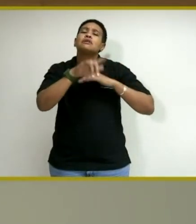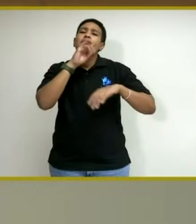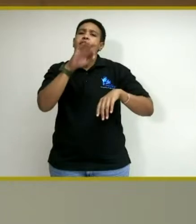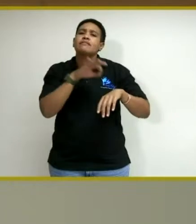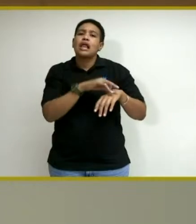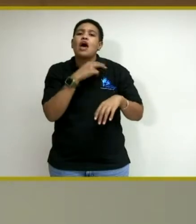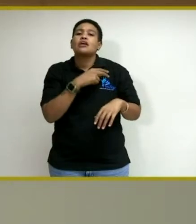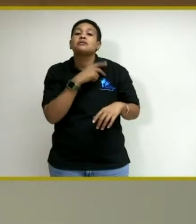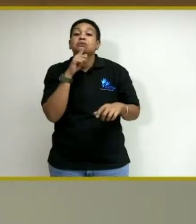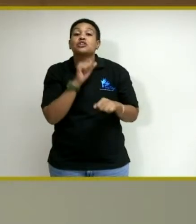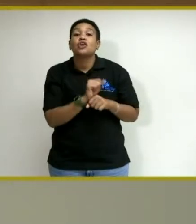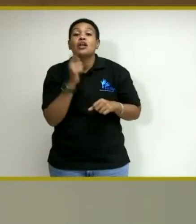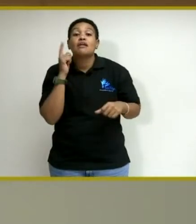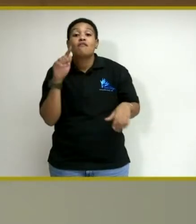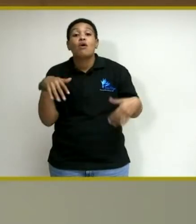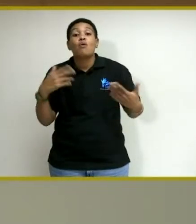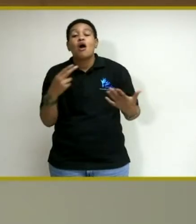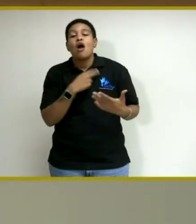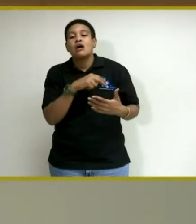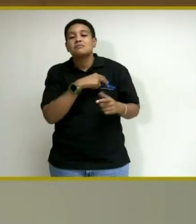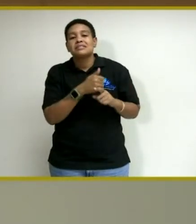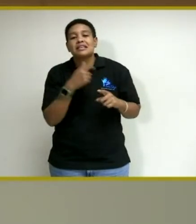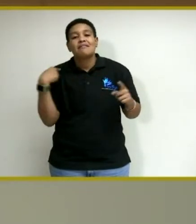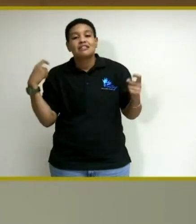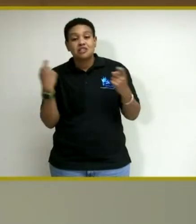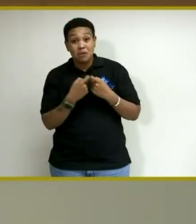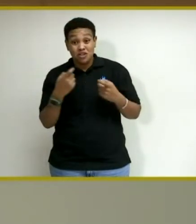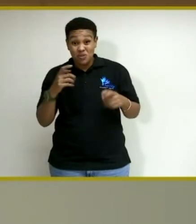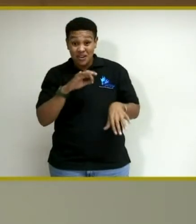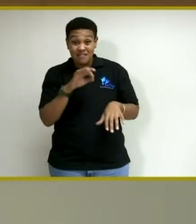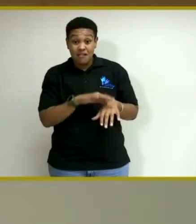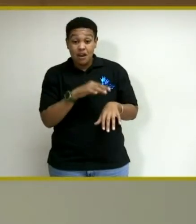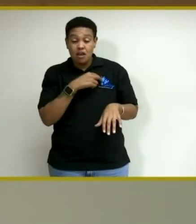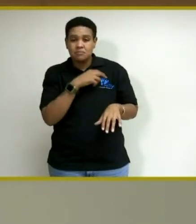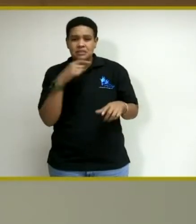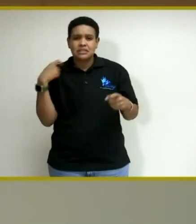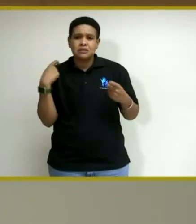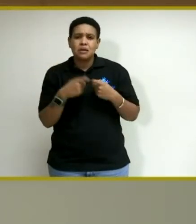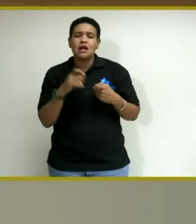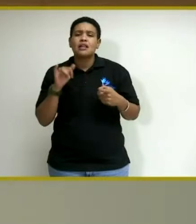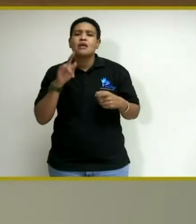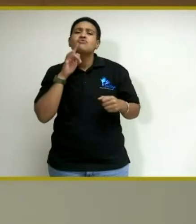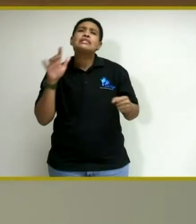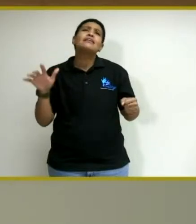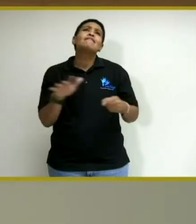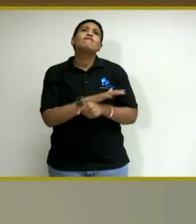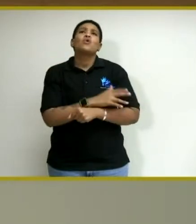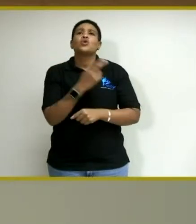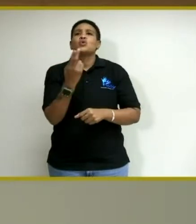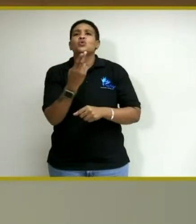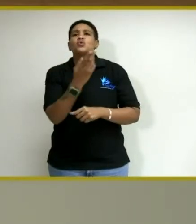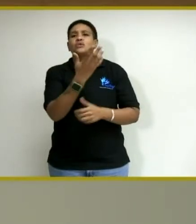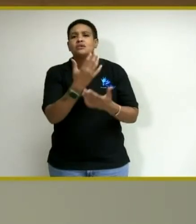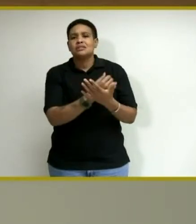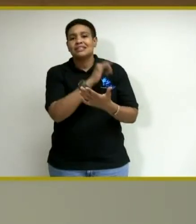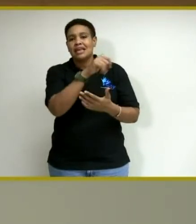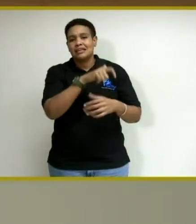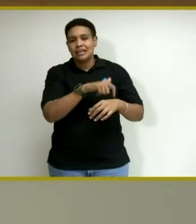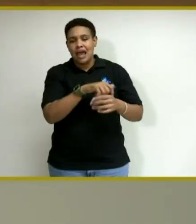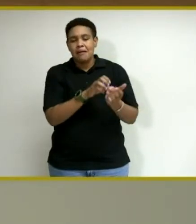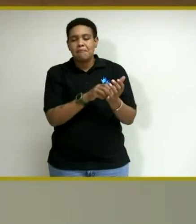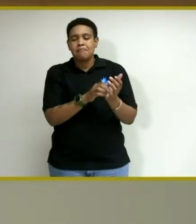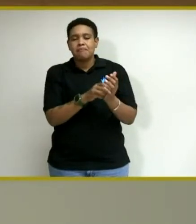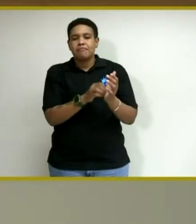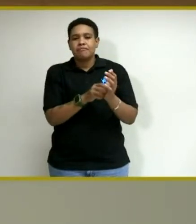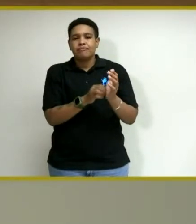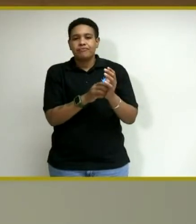And certainly for the hospital at Spanish Town, the field hospital at Spanish Town, that was fully utilized at that time. But now